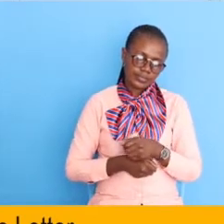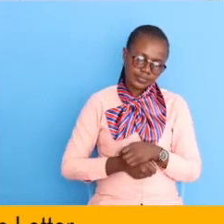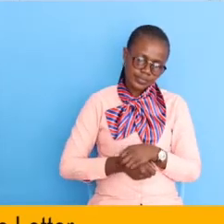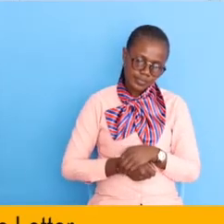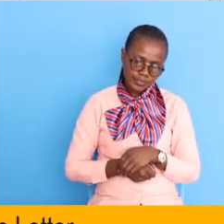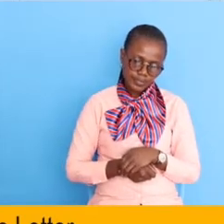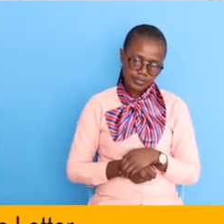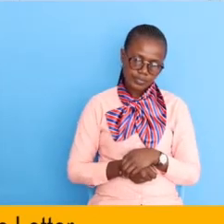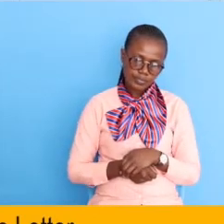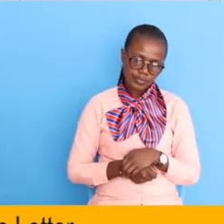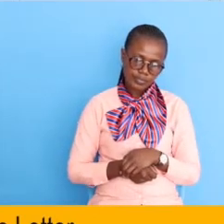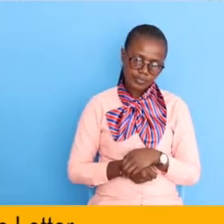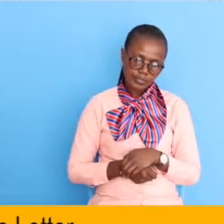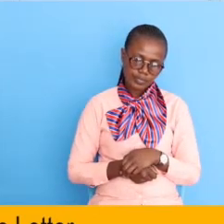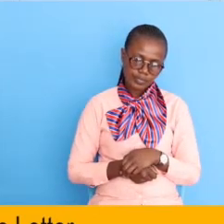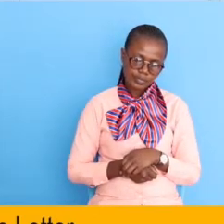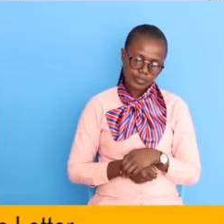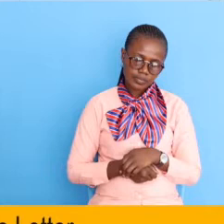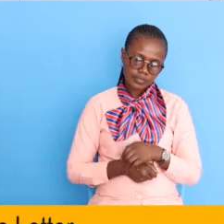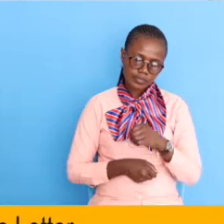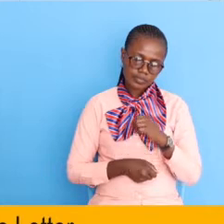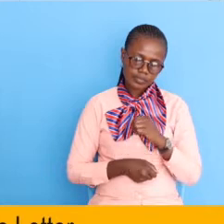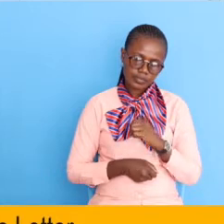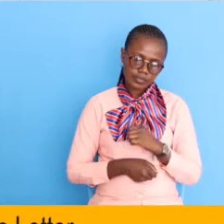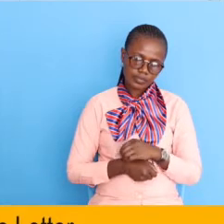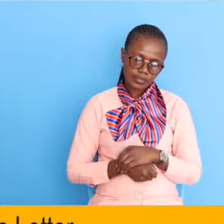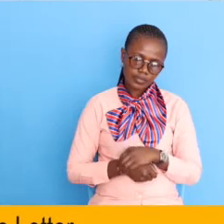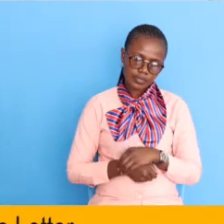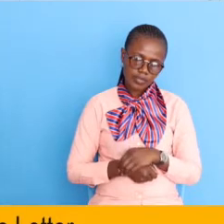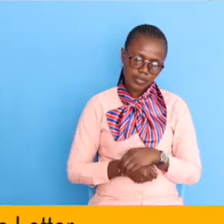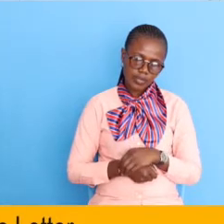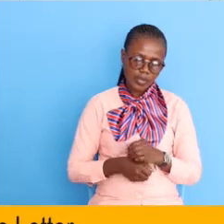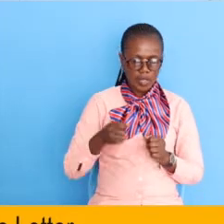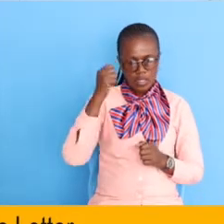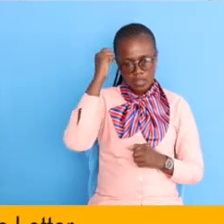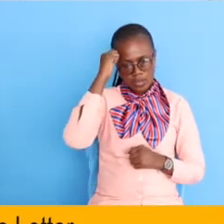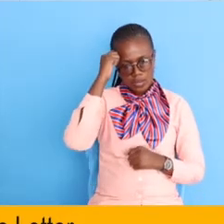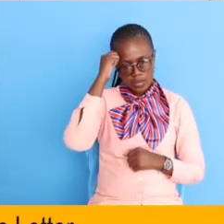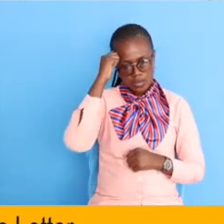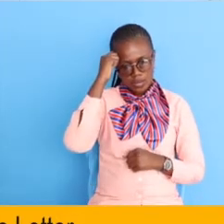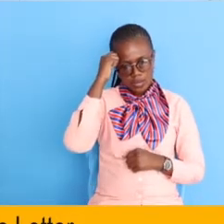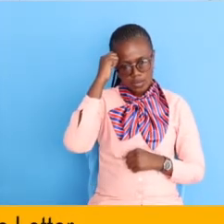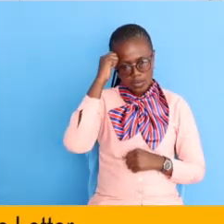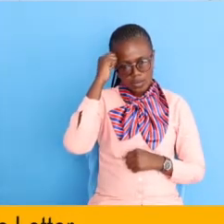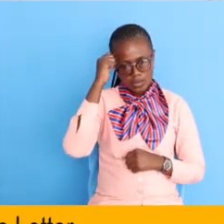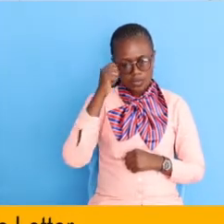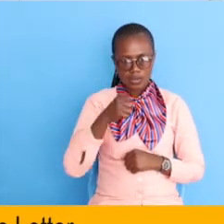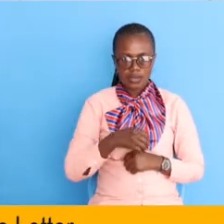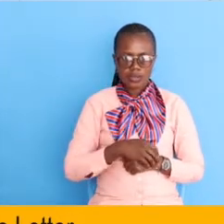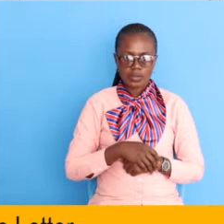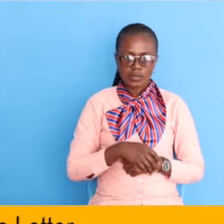were writing sentence address. Remember I said a sentence address can be written in block and or in